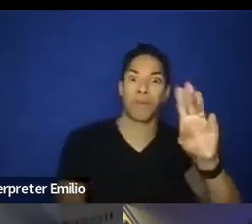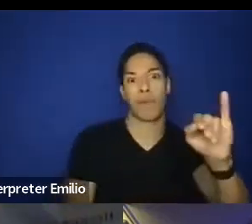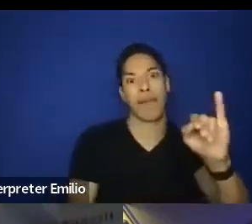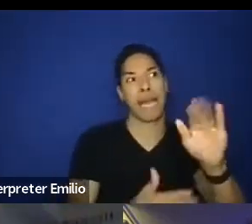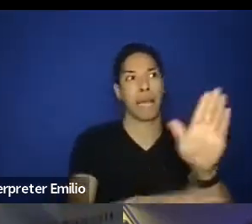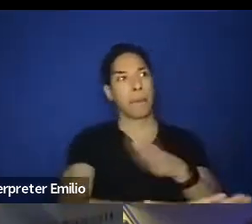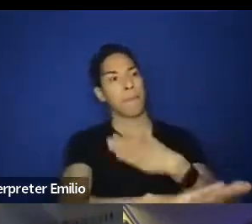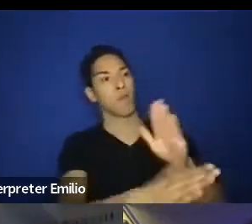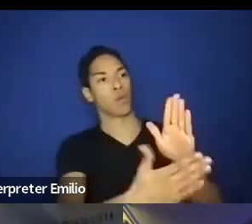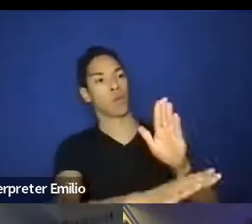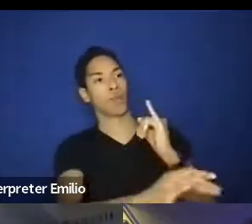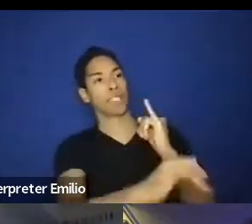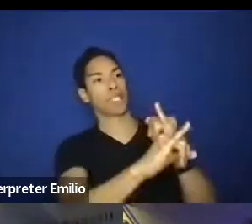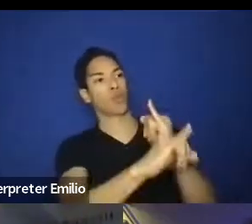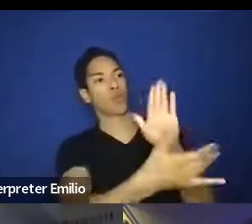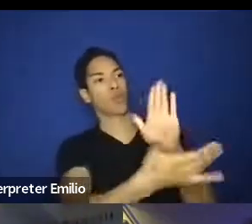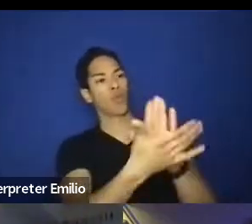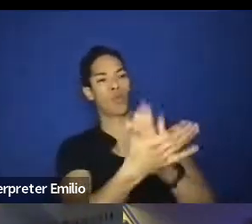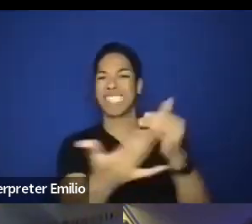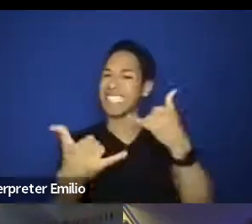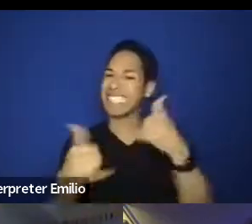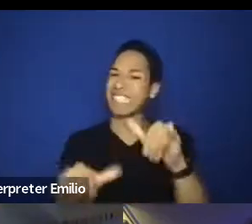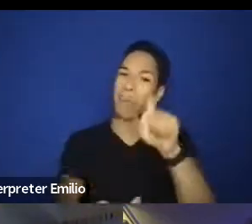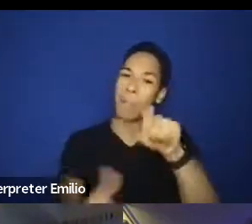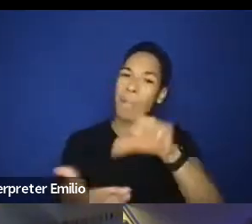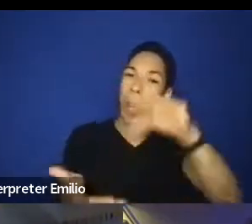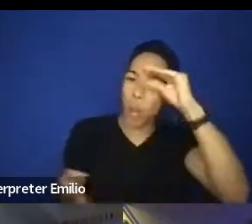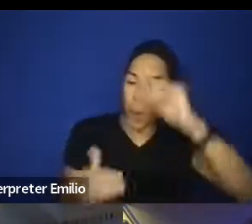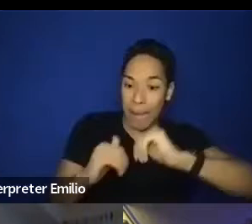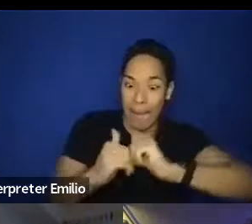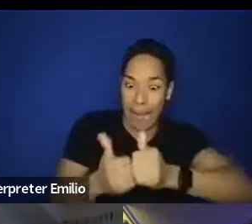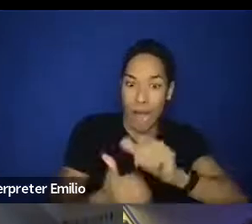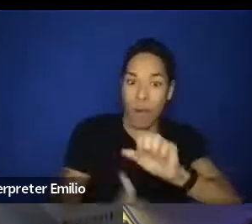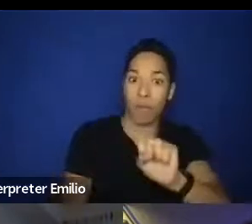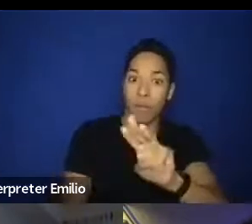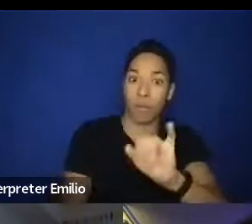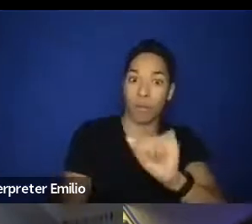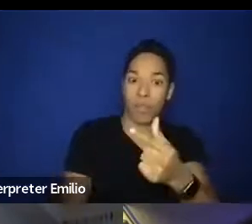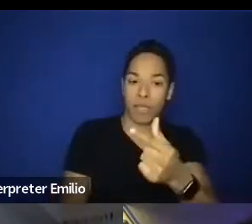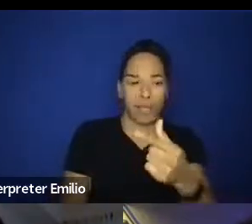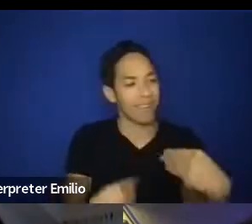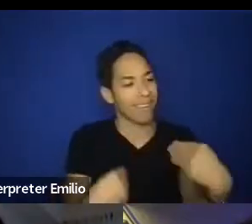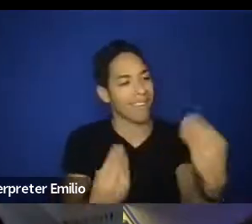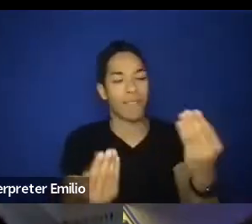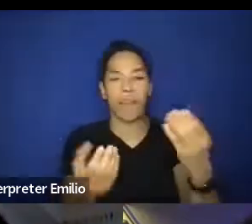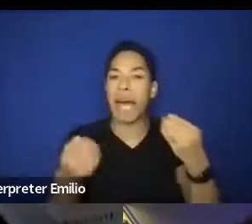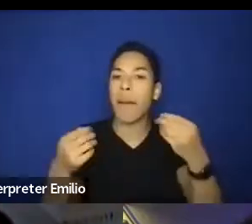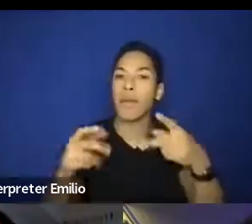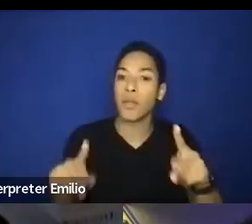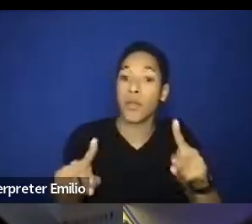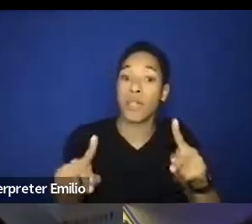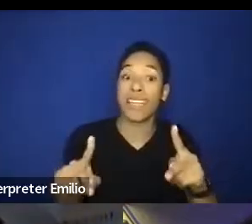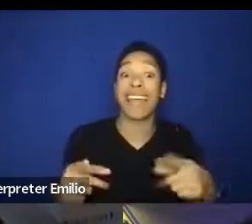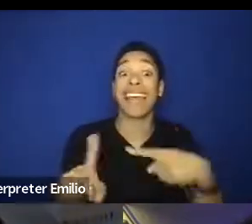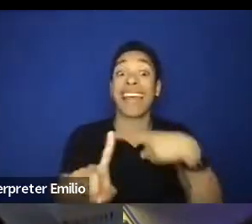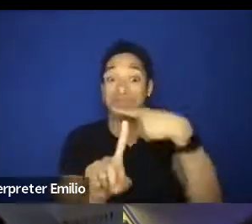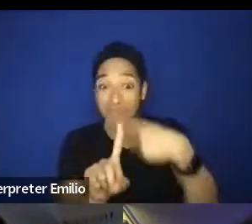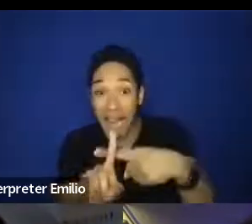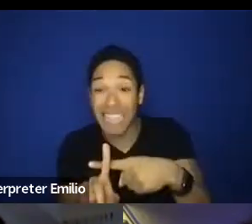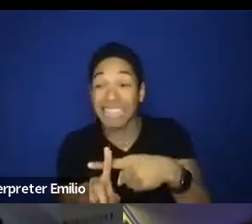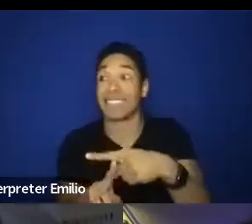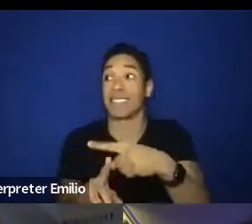theater institution, they still had to learn to swing. So you have to give them a chance to swing. In addition, have you gone